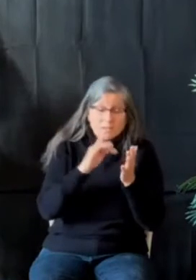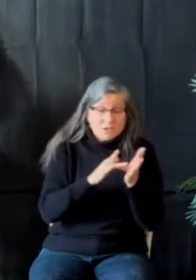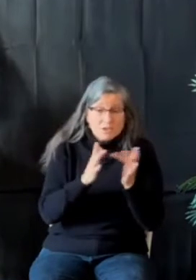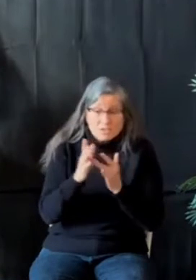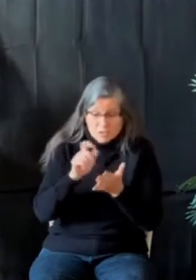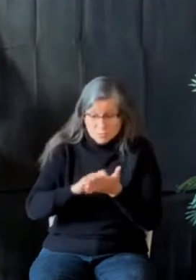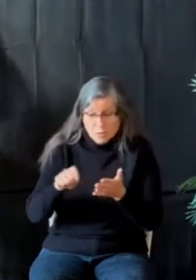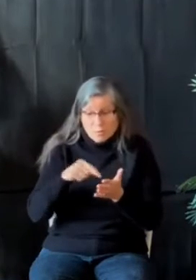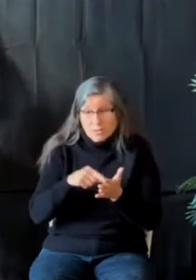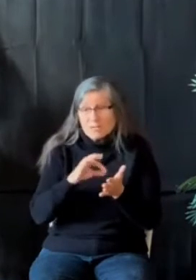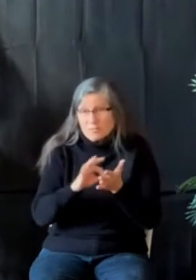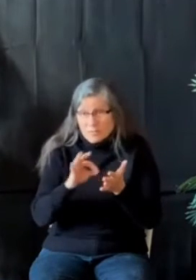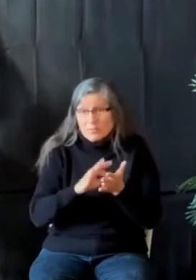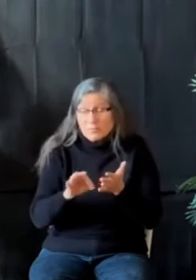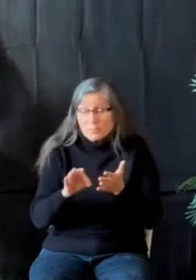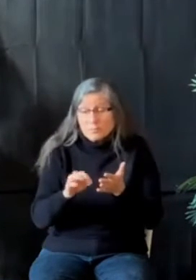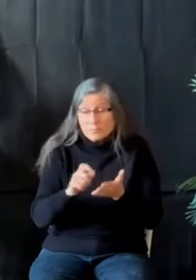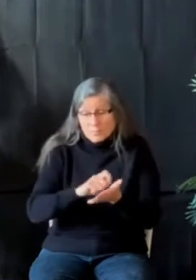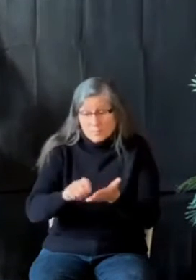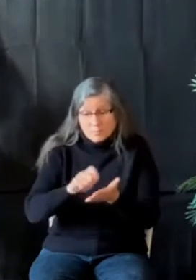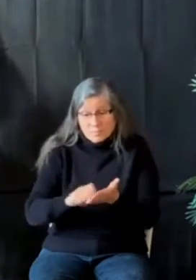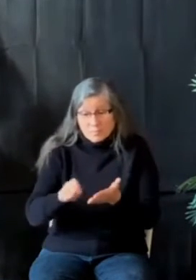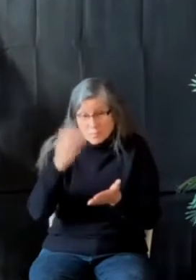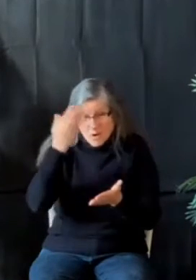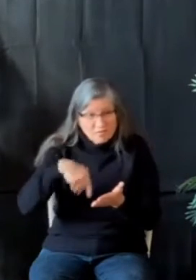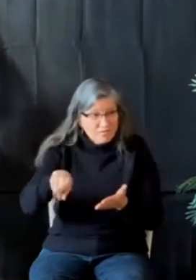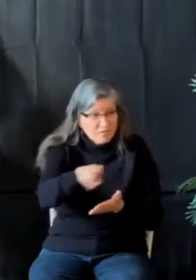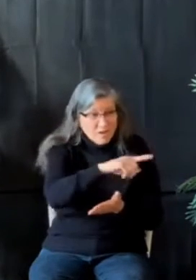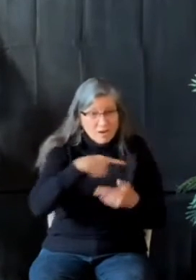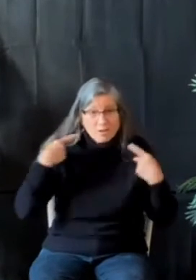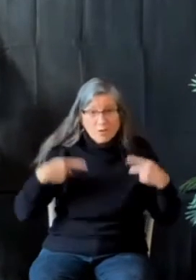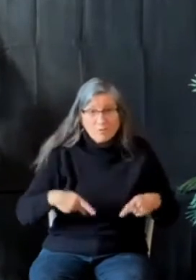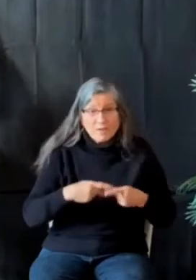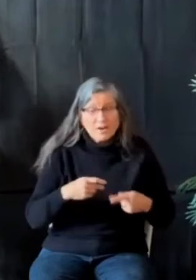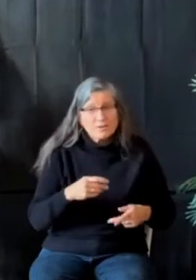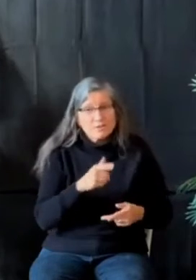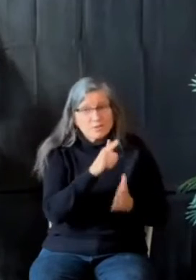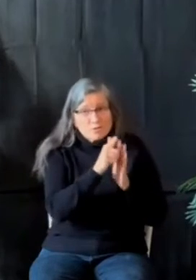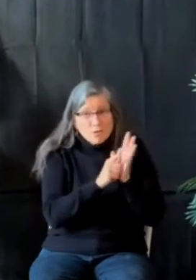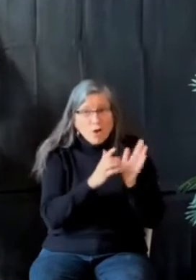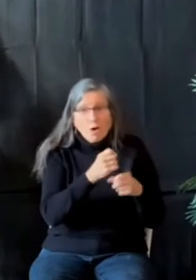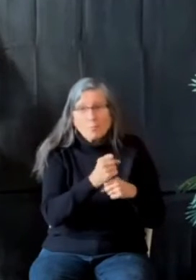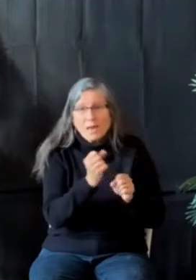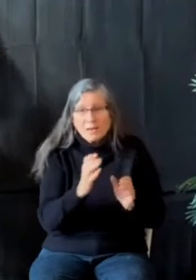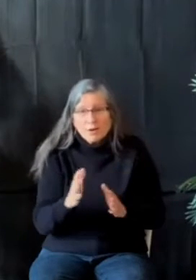Scripture down and He wrote it out there right in front of them, ooh.